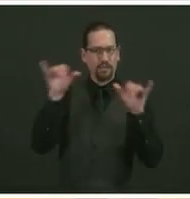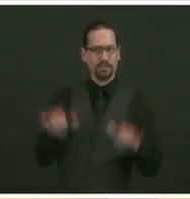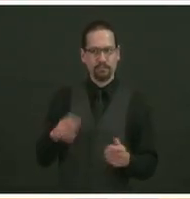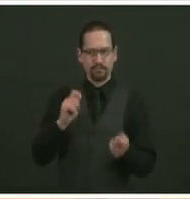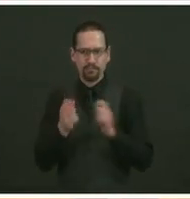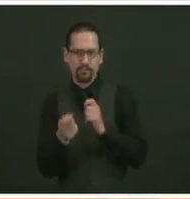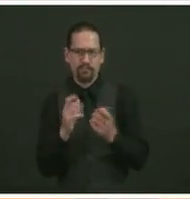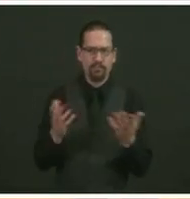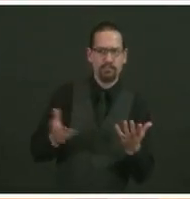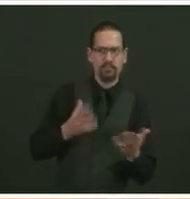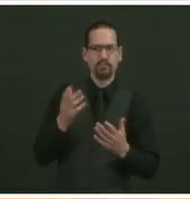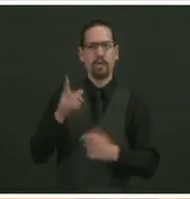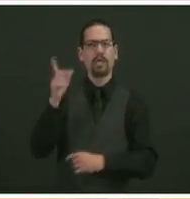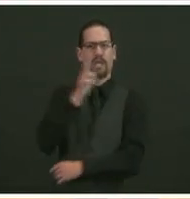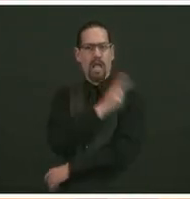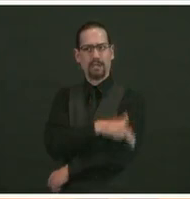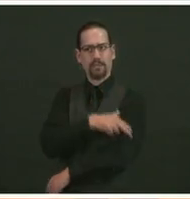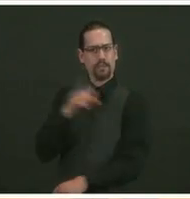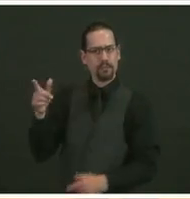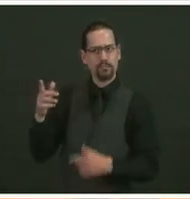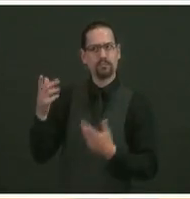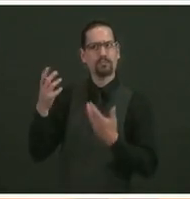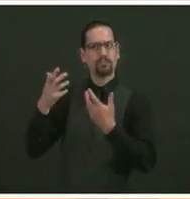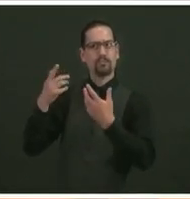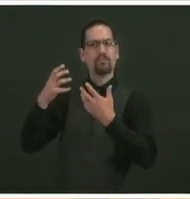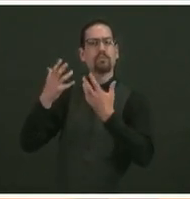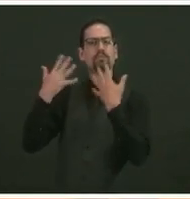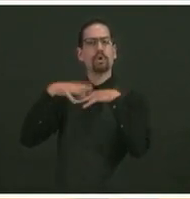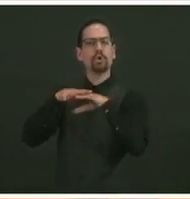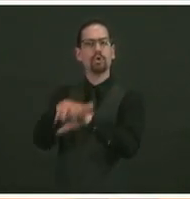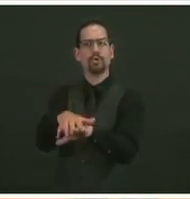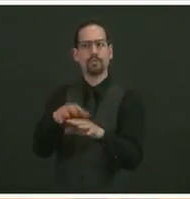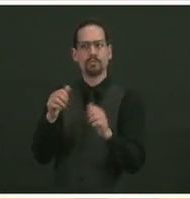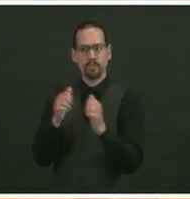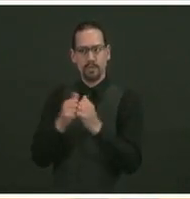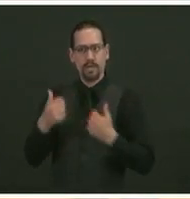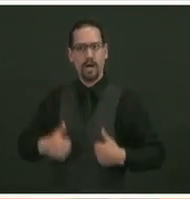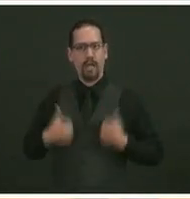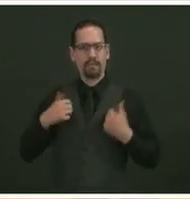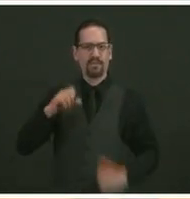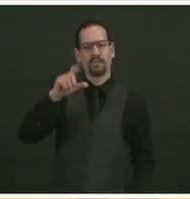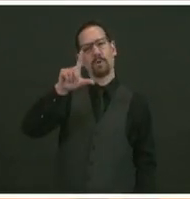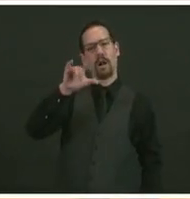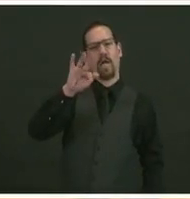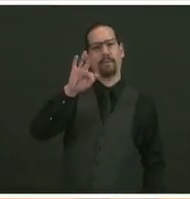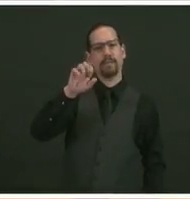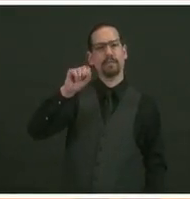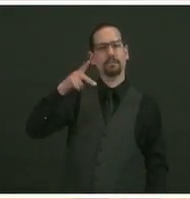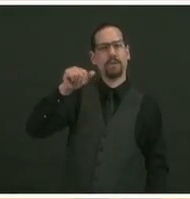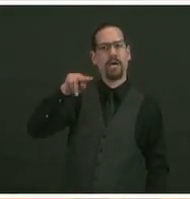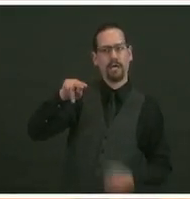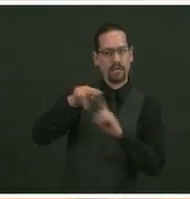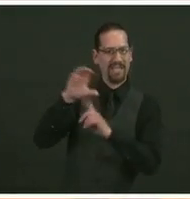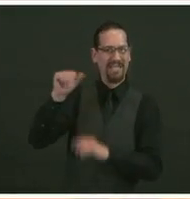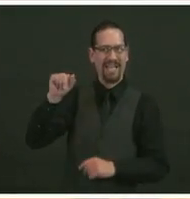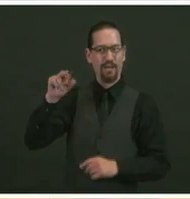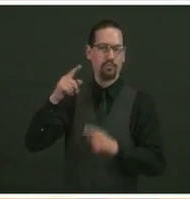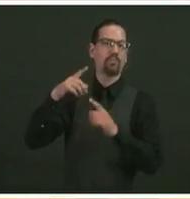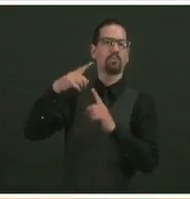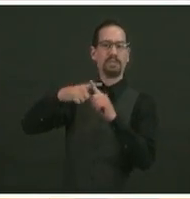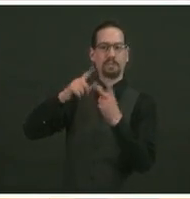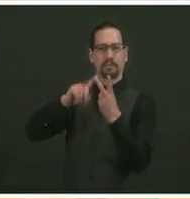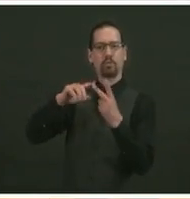of the hospital merger, Lifespan and Care New England? Are you in these talks? Where are these talks? Is that a part of